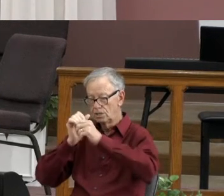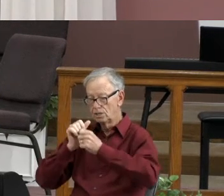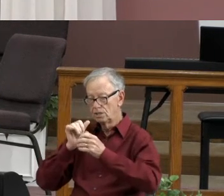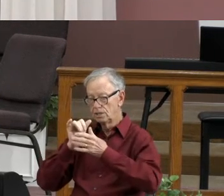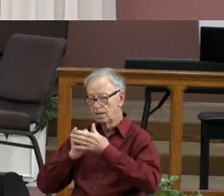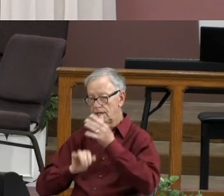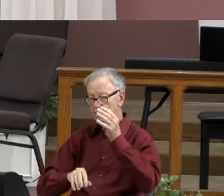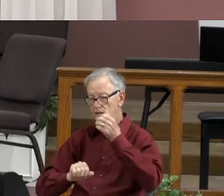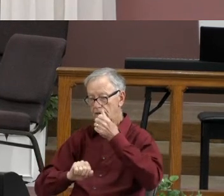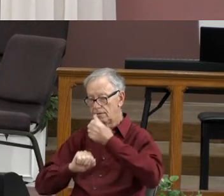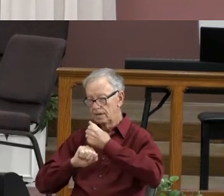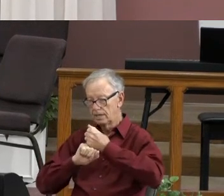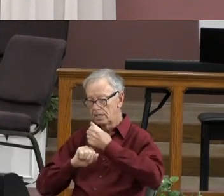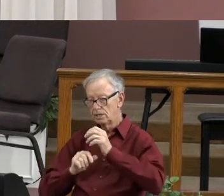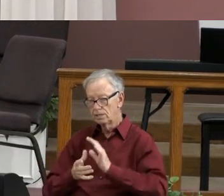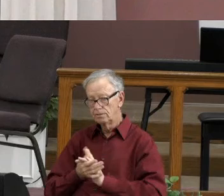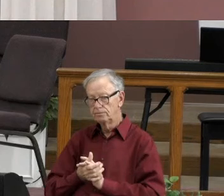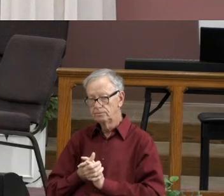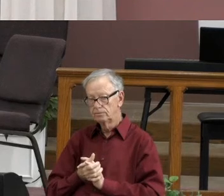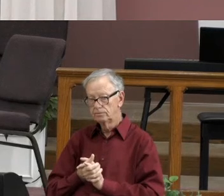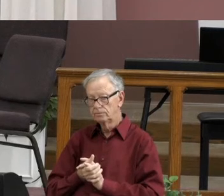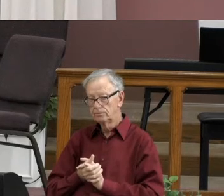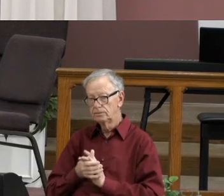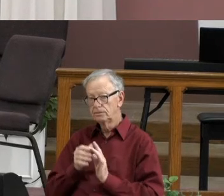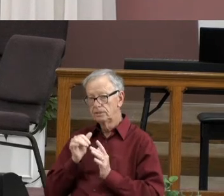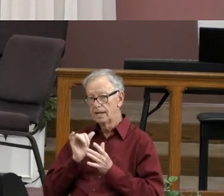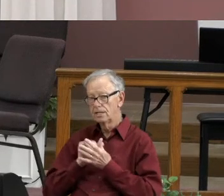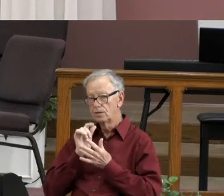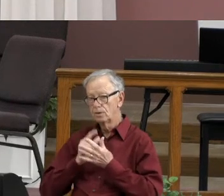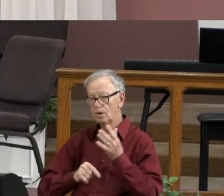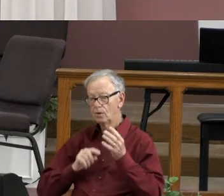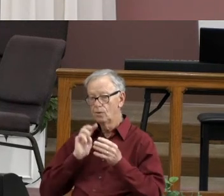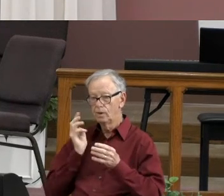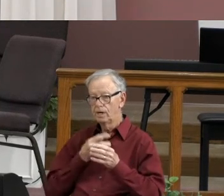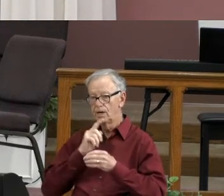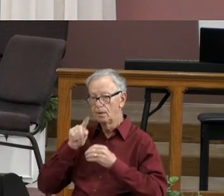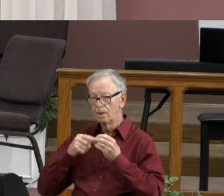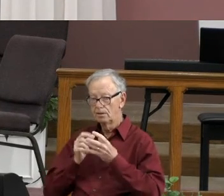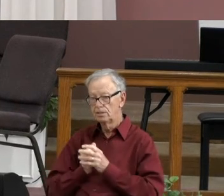That's our foundation. That's what we're about.